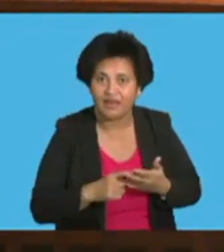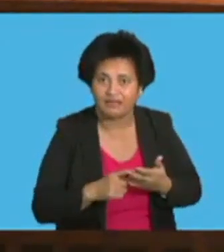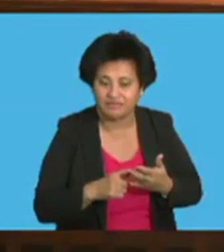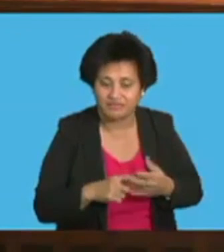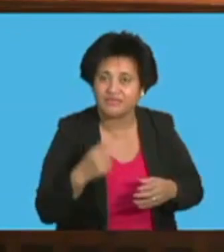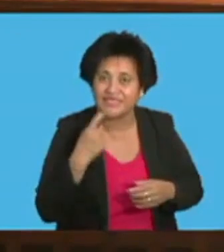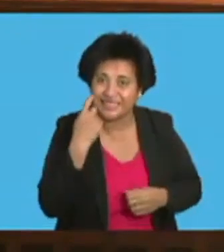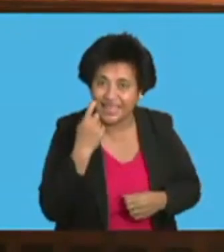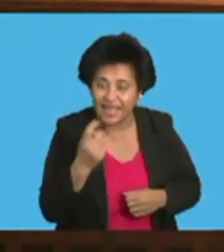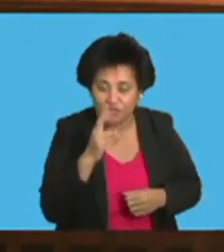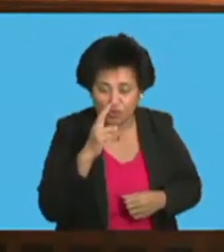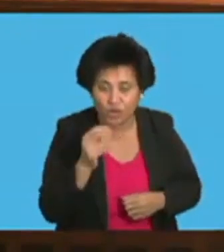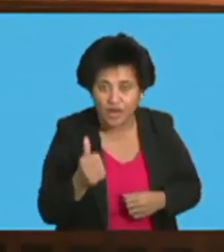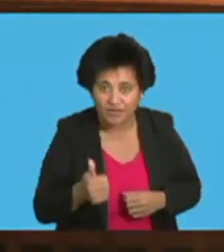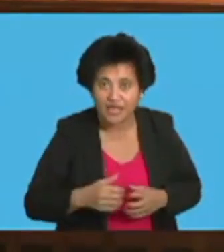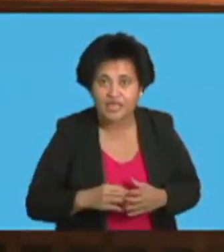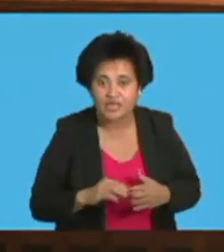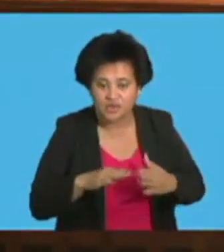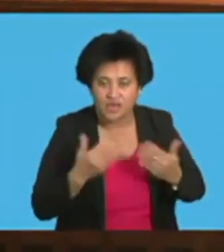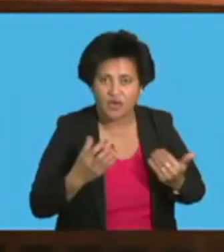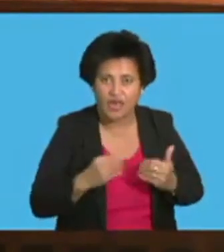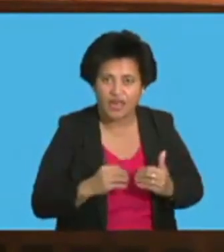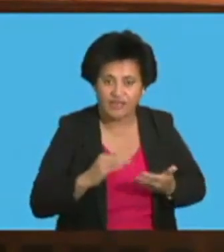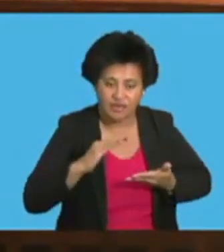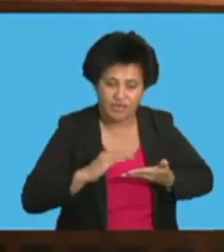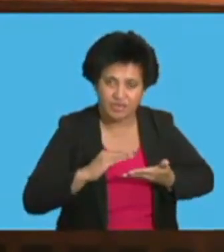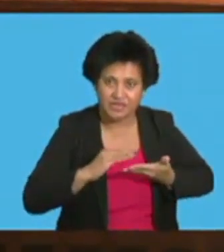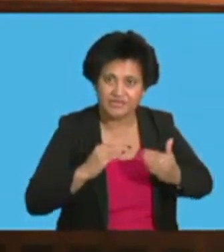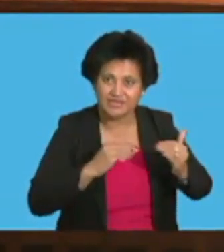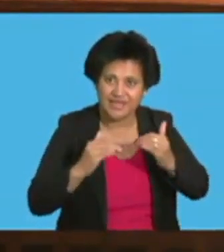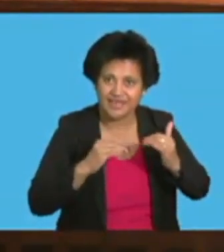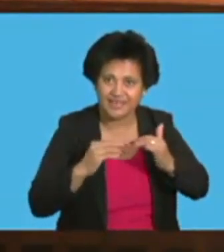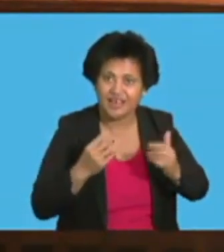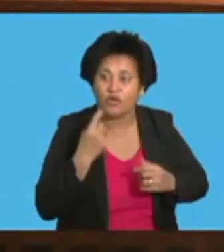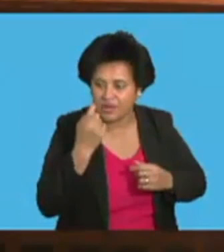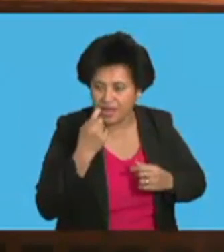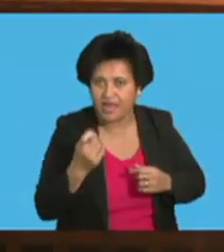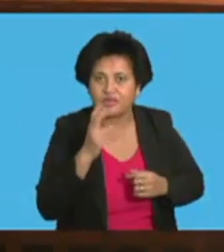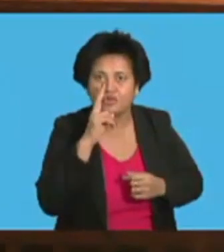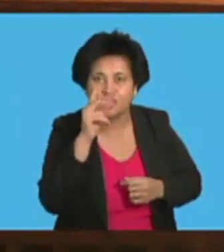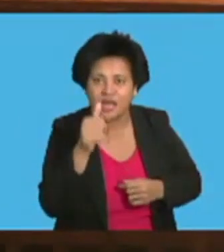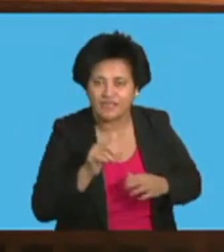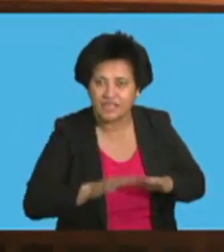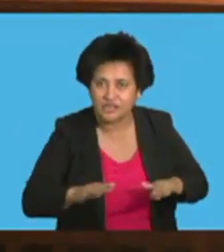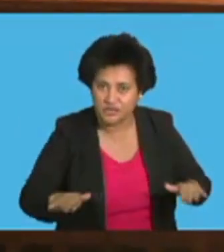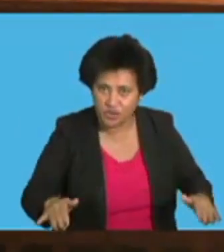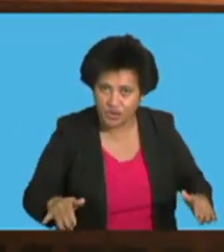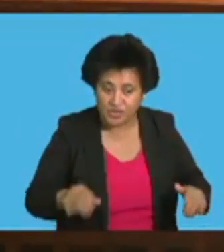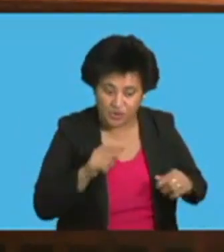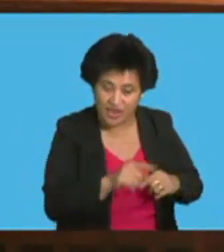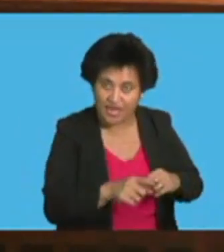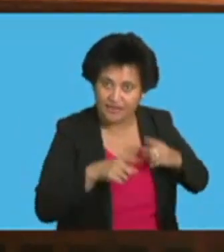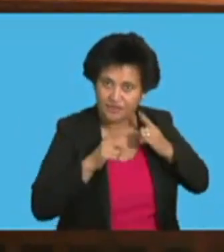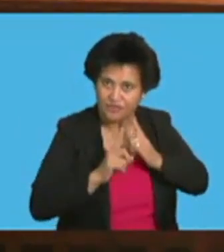homes, there's currently a minimum standards of care for children in residential placement. It serves as a guideline and